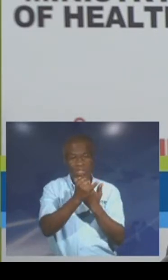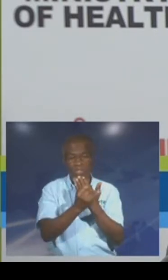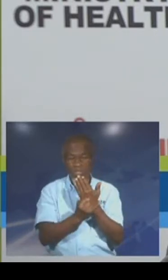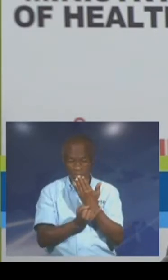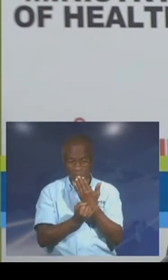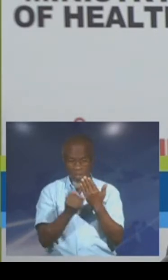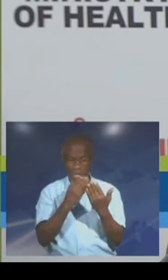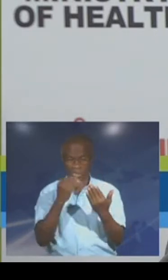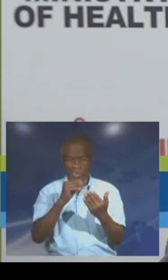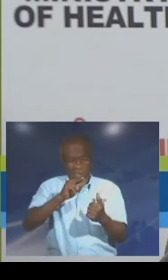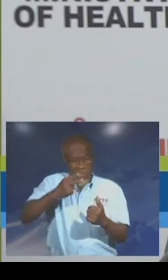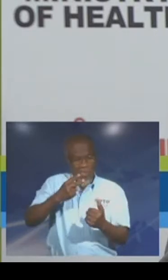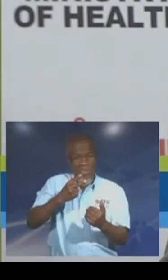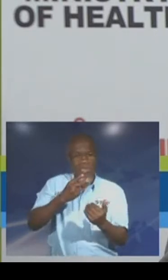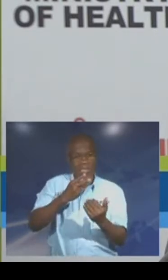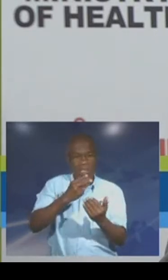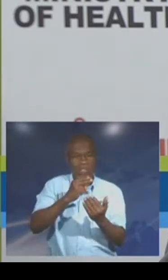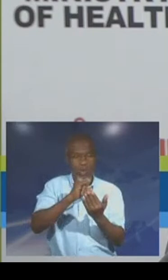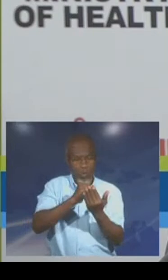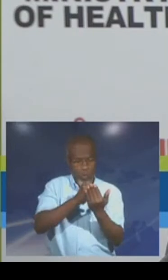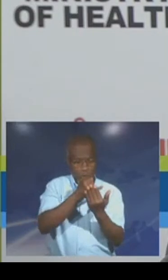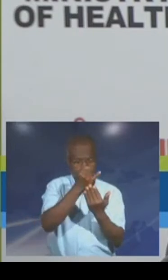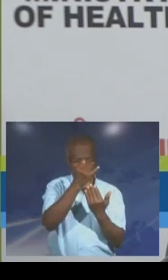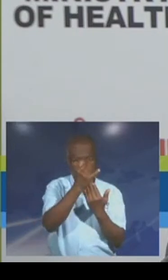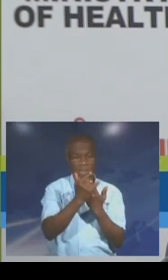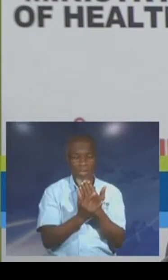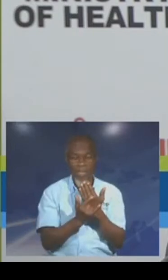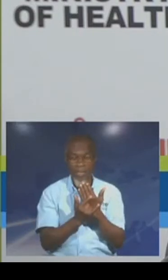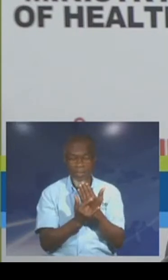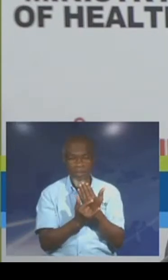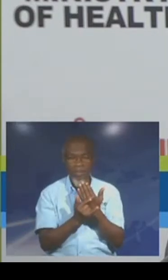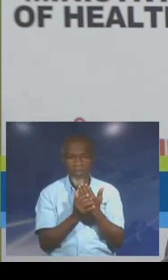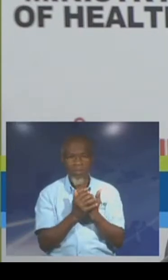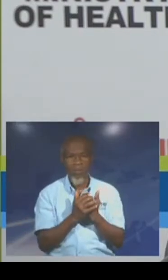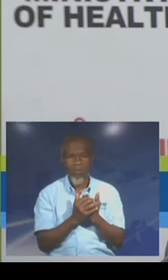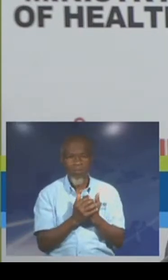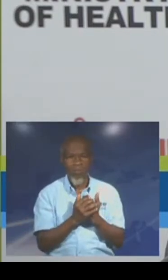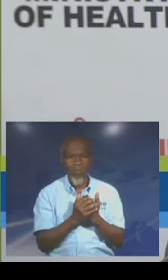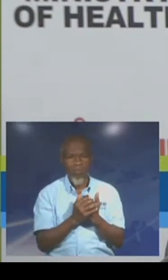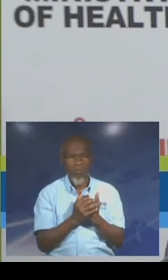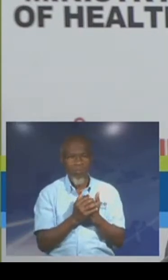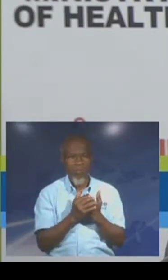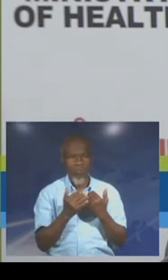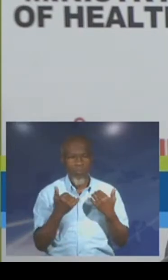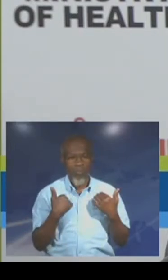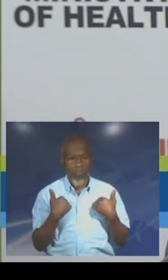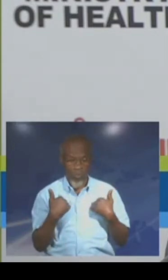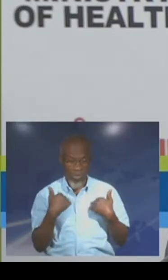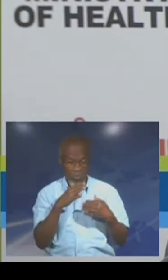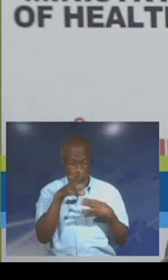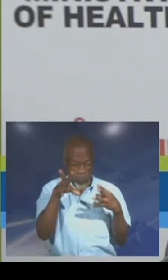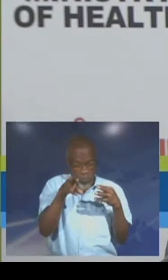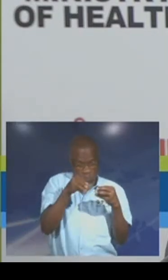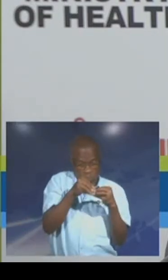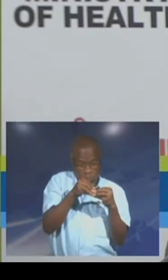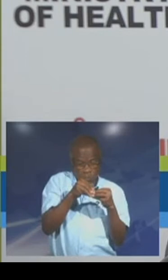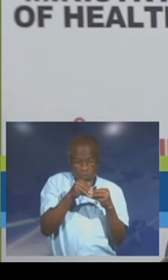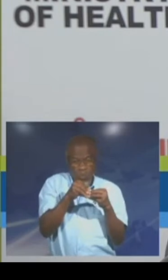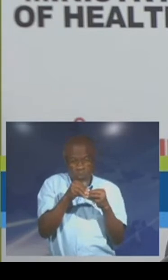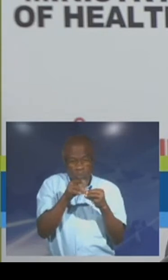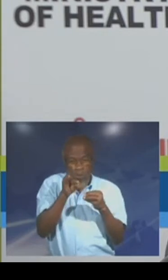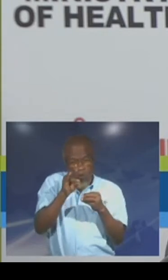7th July 2022, that's the period they were looking at, there were a total of